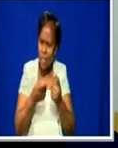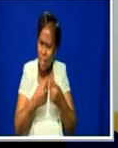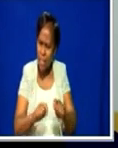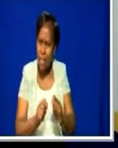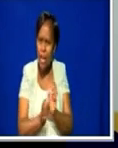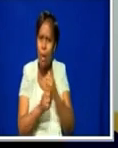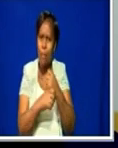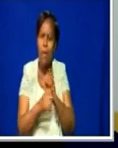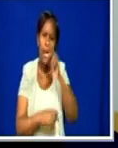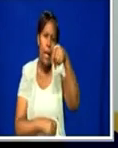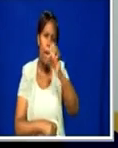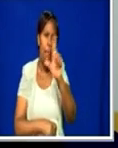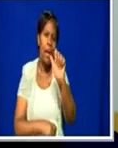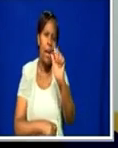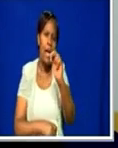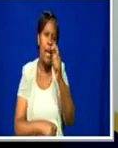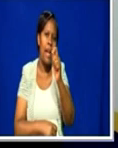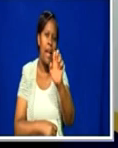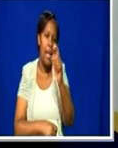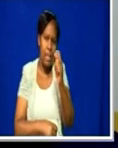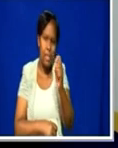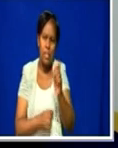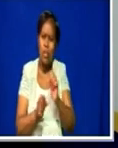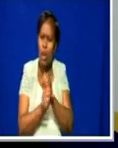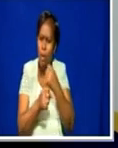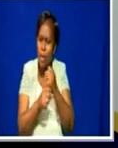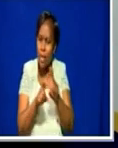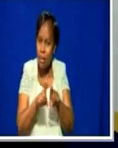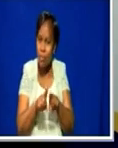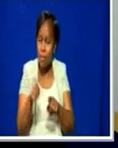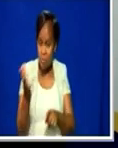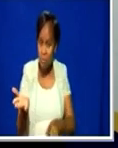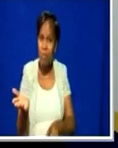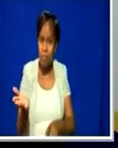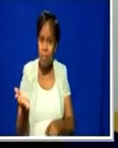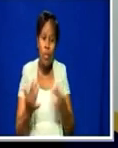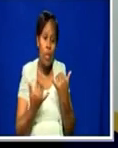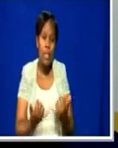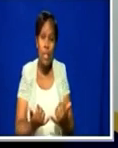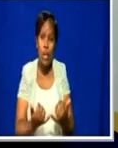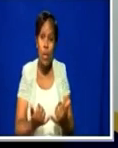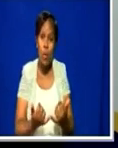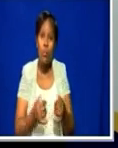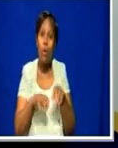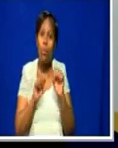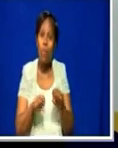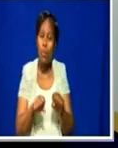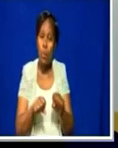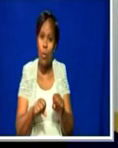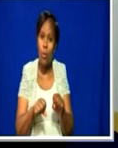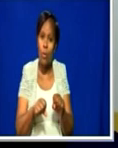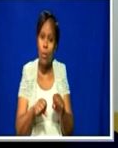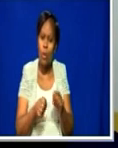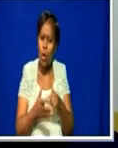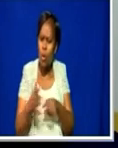make a planet Oh, Yes, we are using this to make the planets. Yes. so that we can be able to. You mean, what